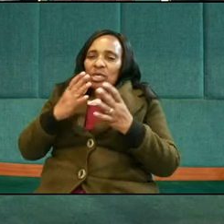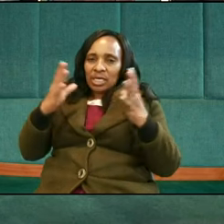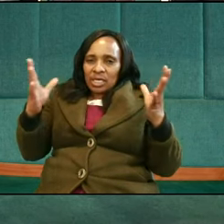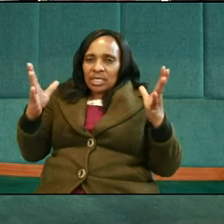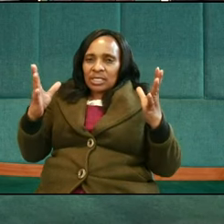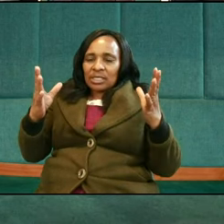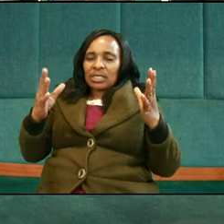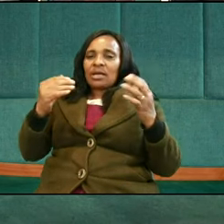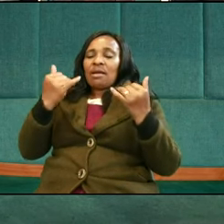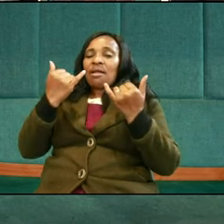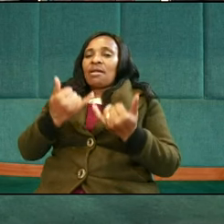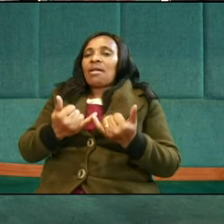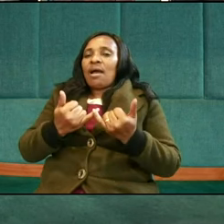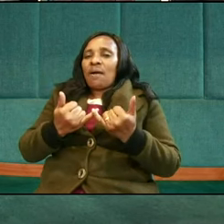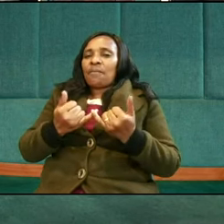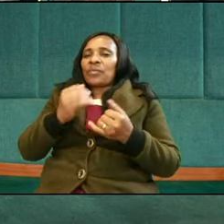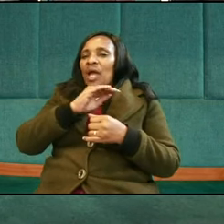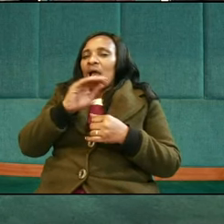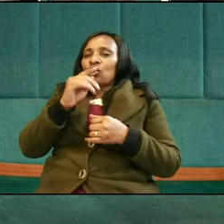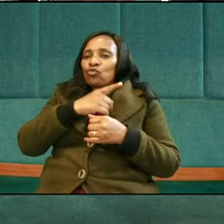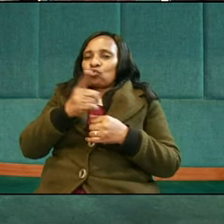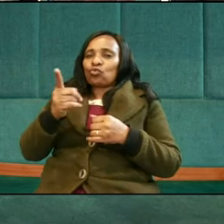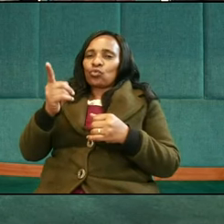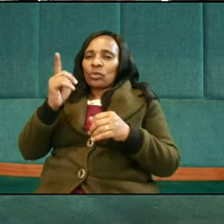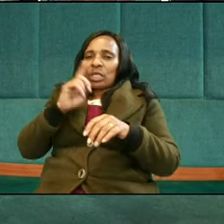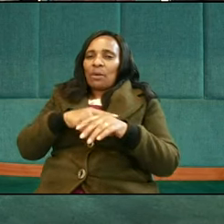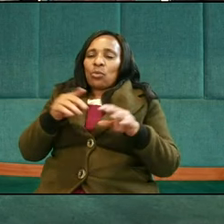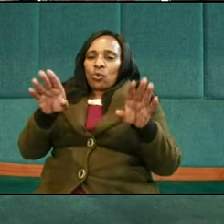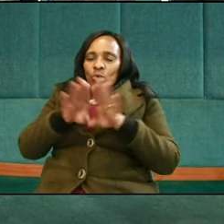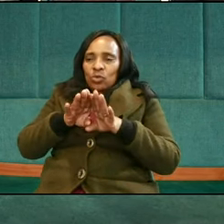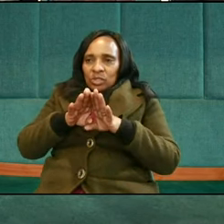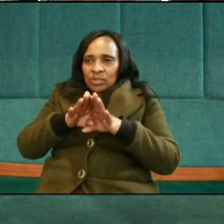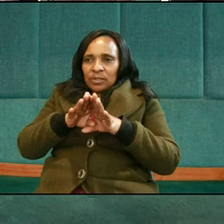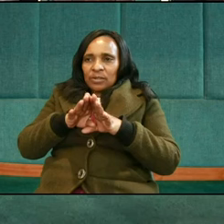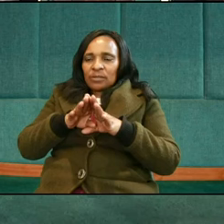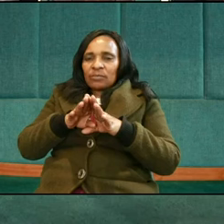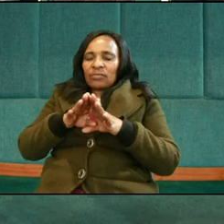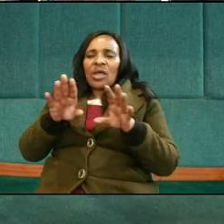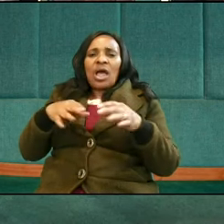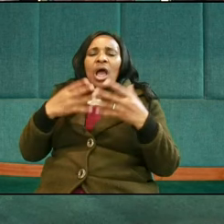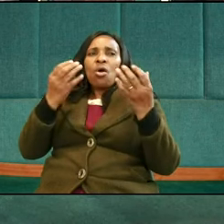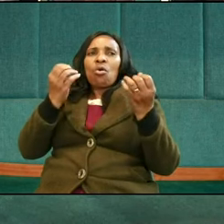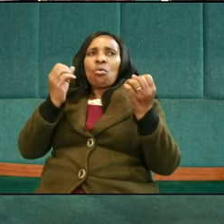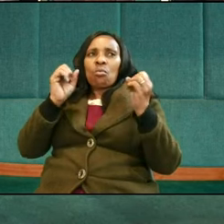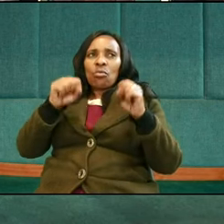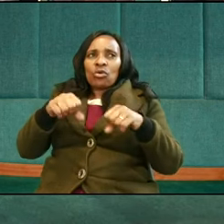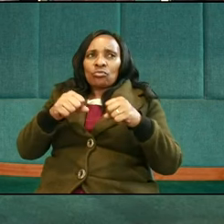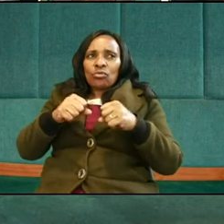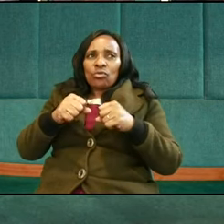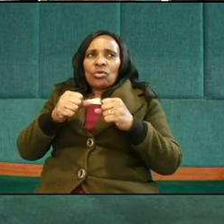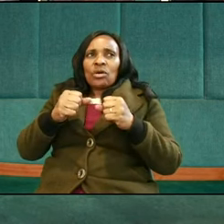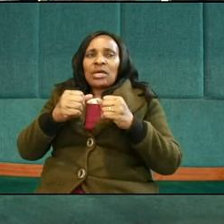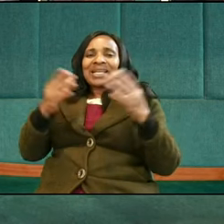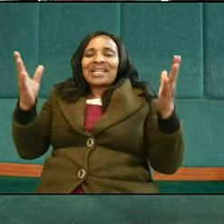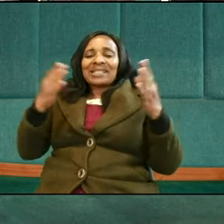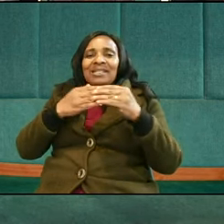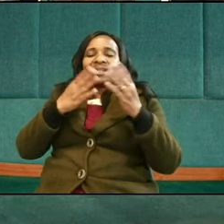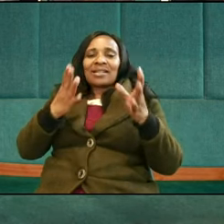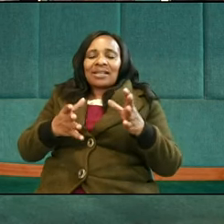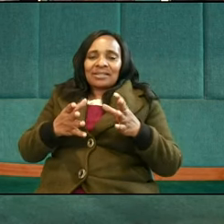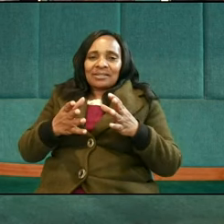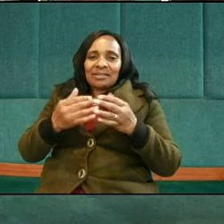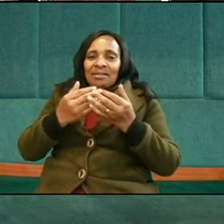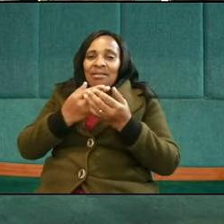Amen. And guys, I'd like to really just ask you here as we close, how can we be great leaders? Because again, you